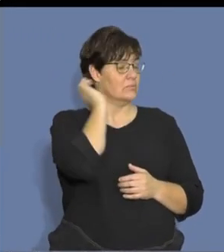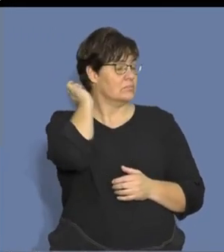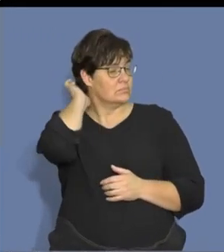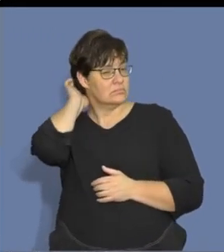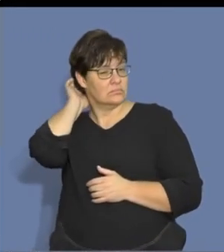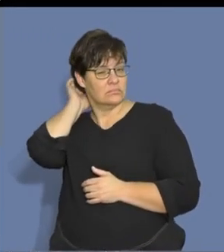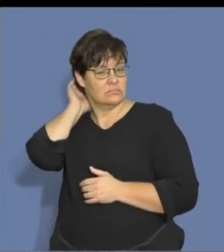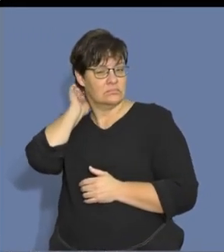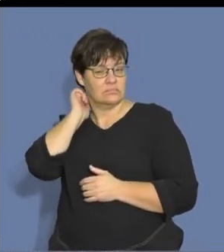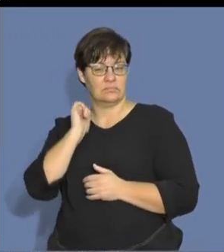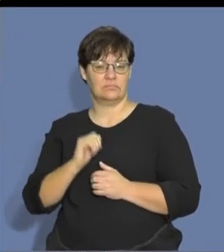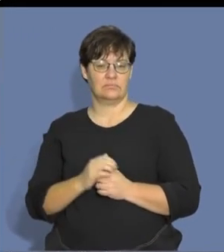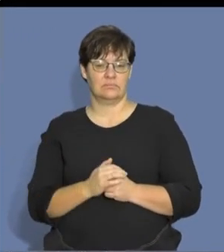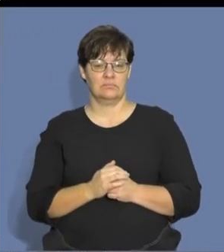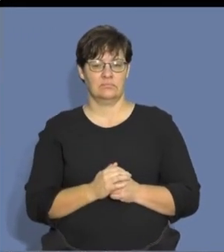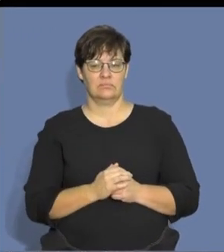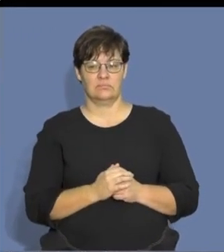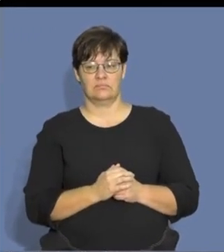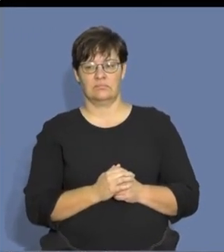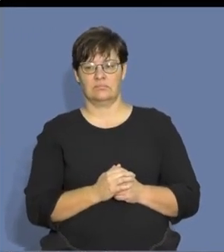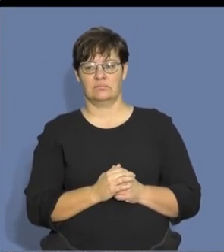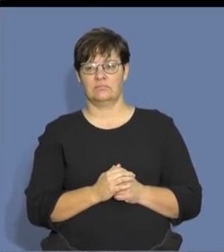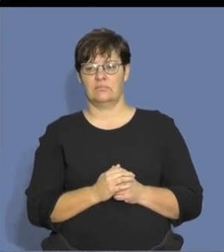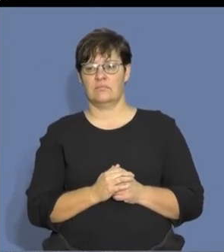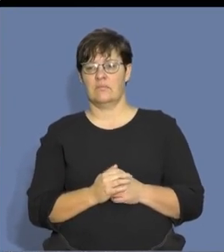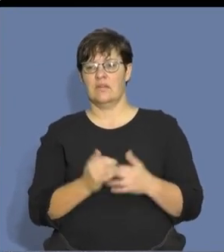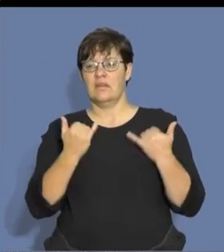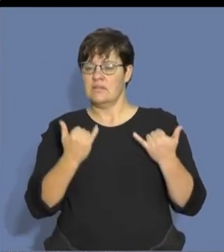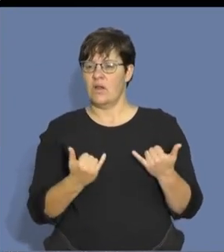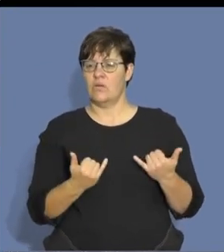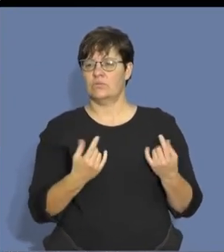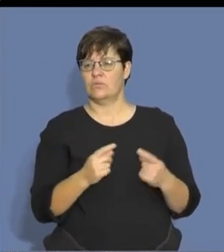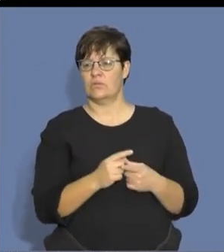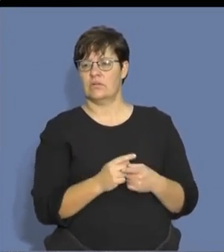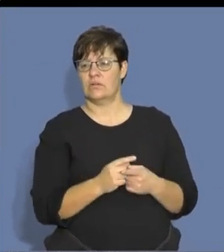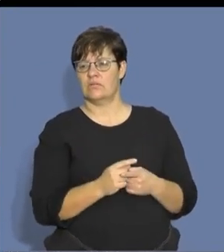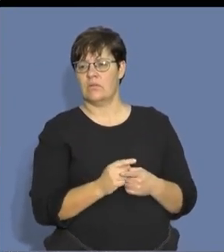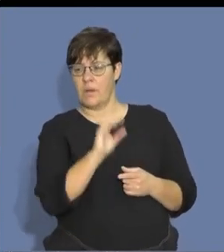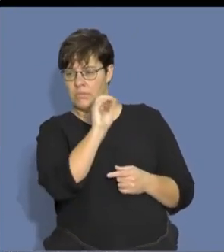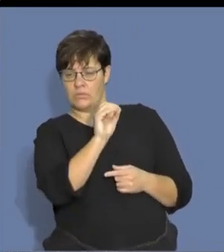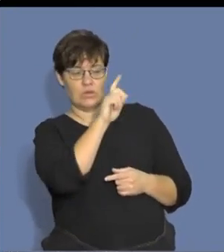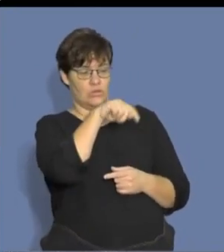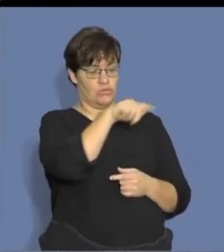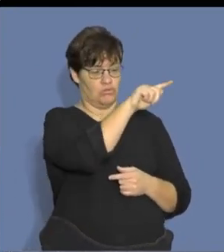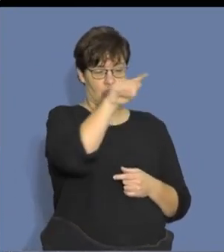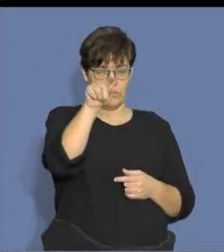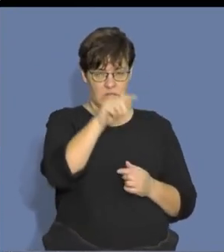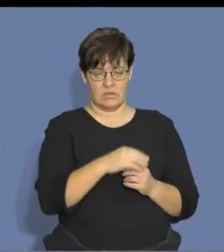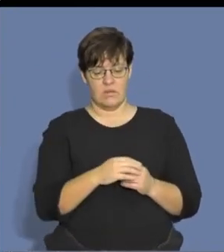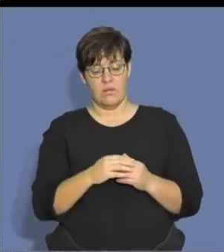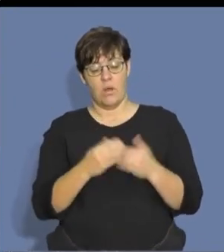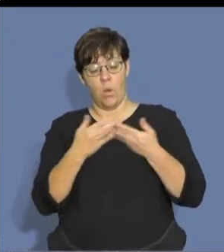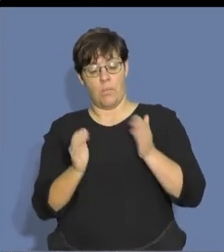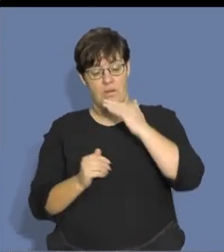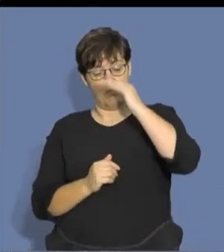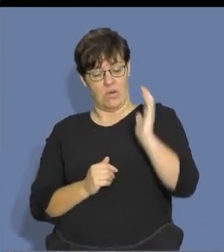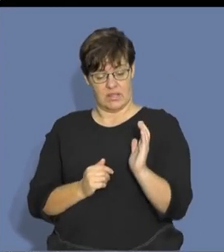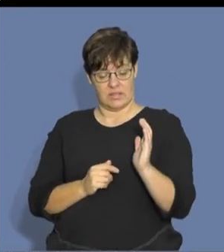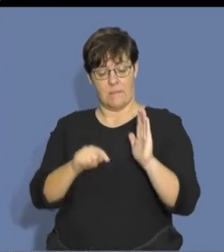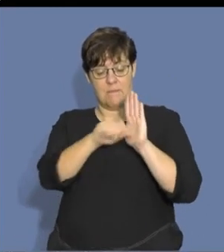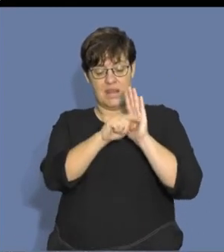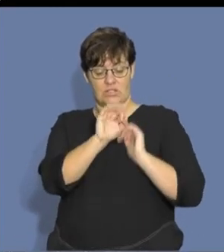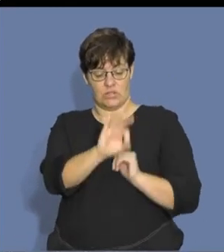the left-hand side of my board, and I'm going to go put in what we have. So the square root of open brackets